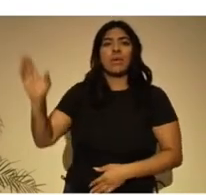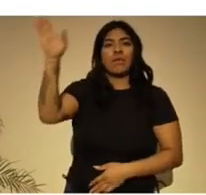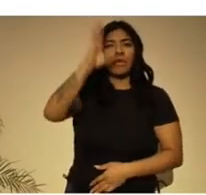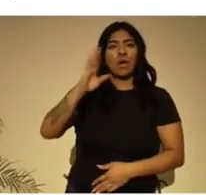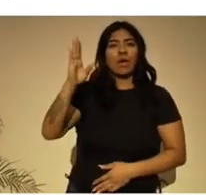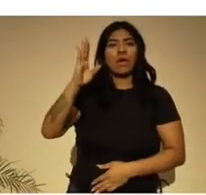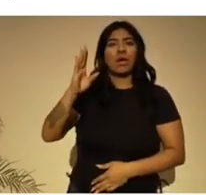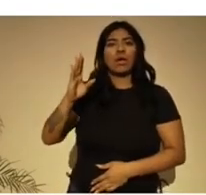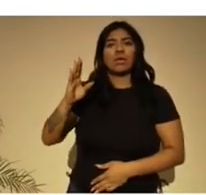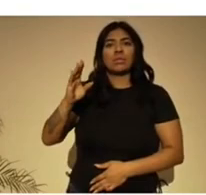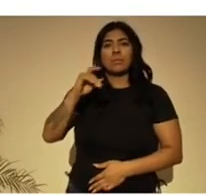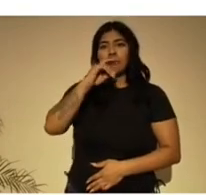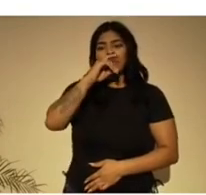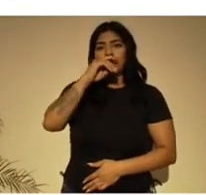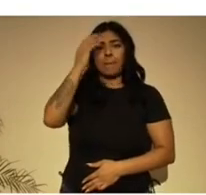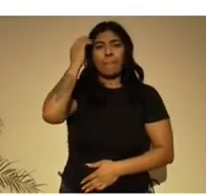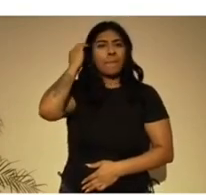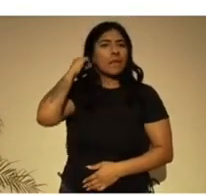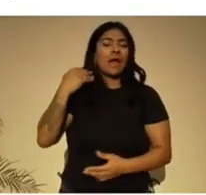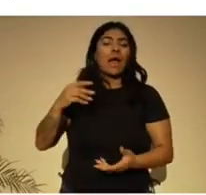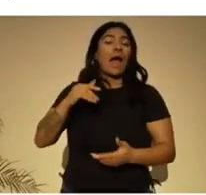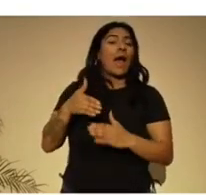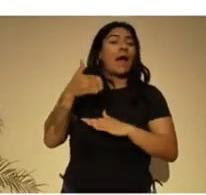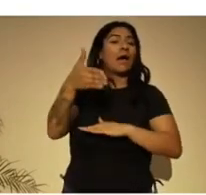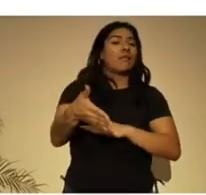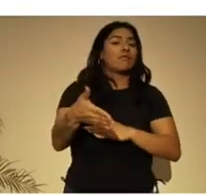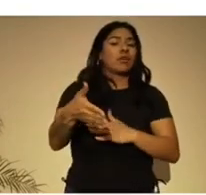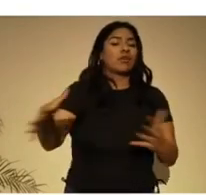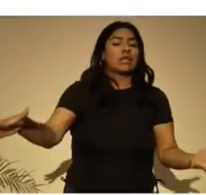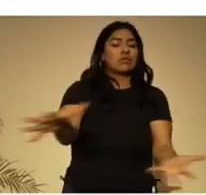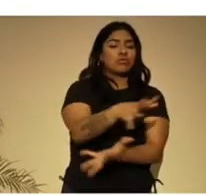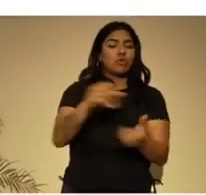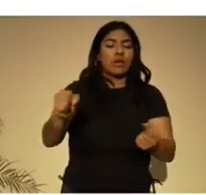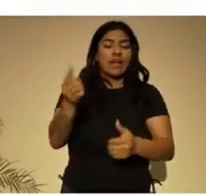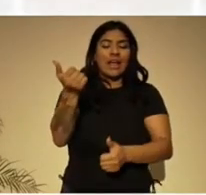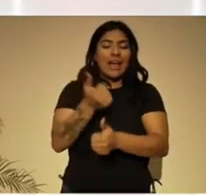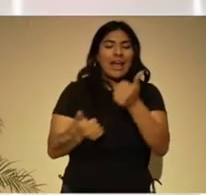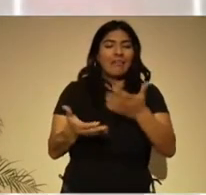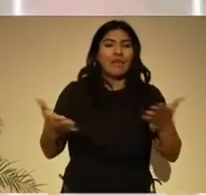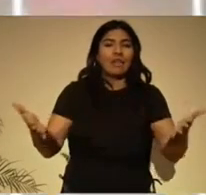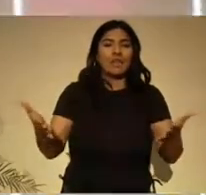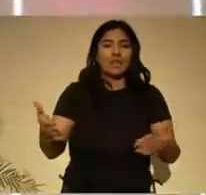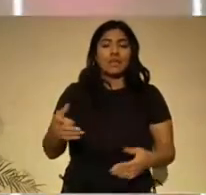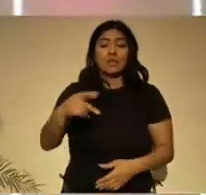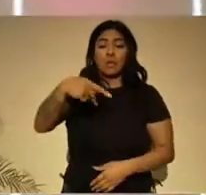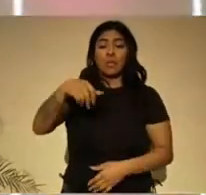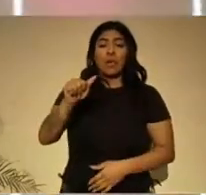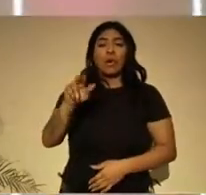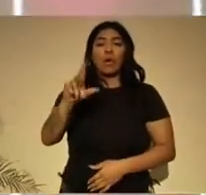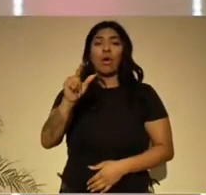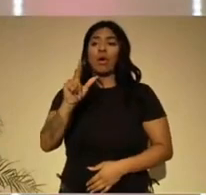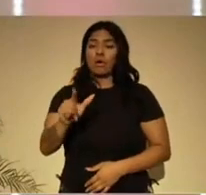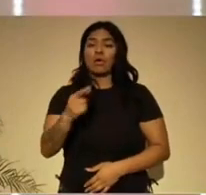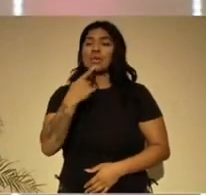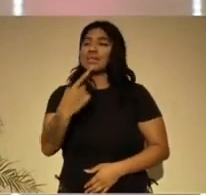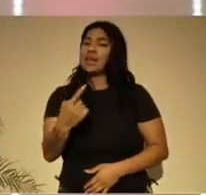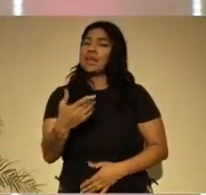has destroyed all dominion, authority, and power. Paul is saying that even though through Adam,